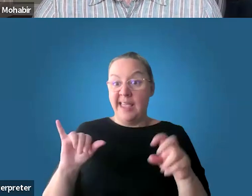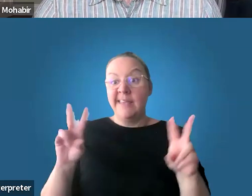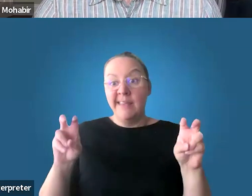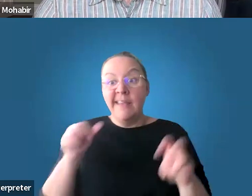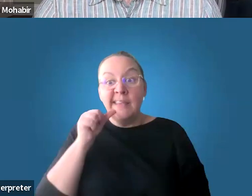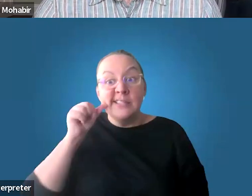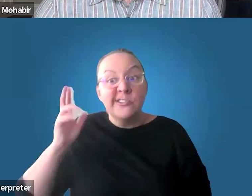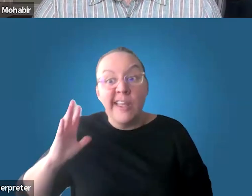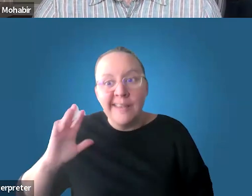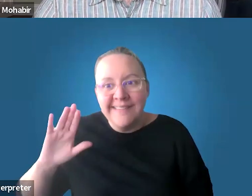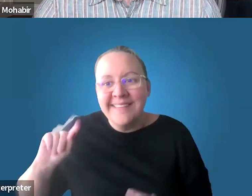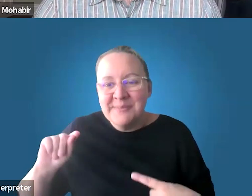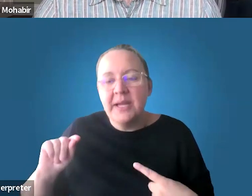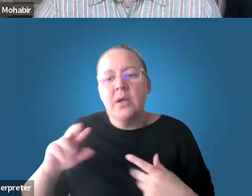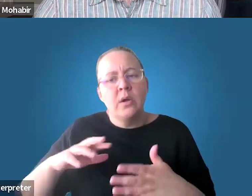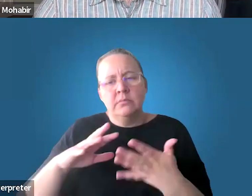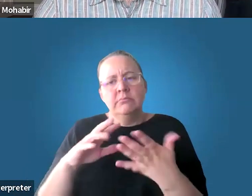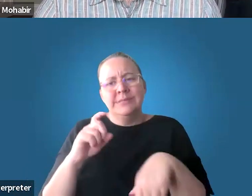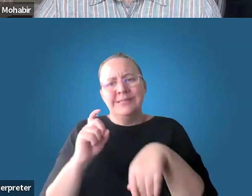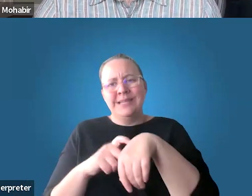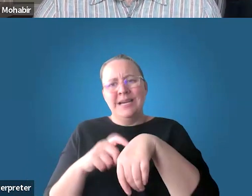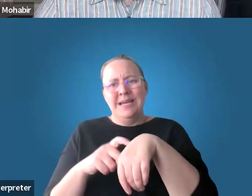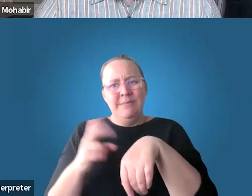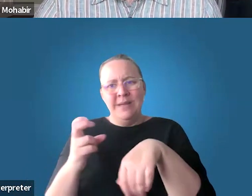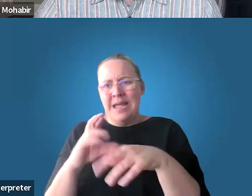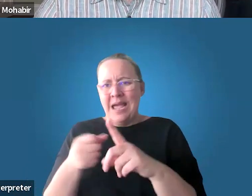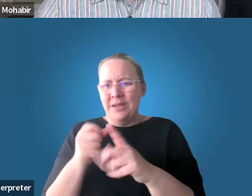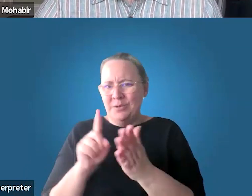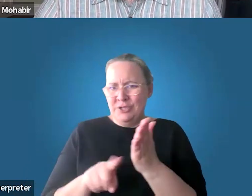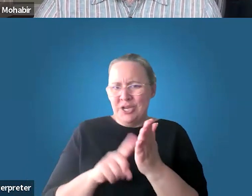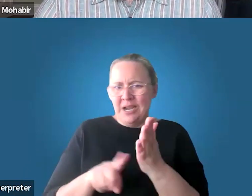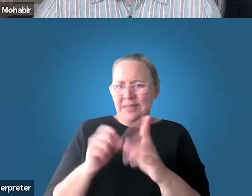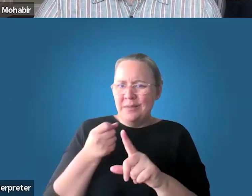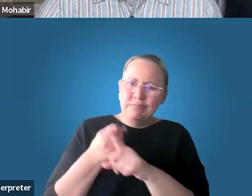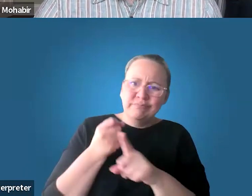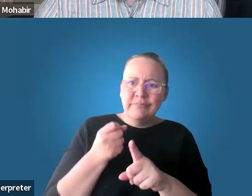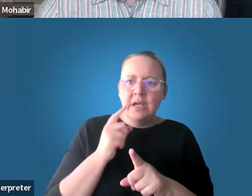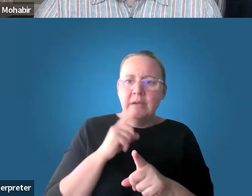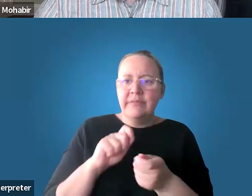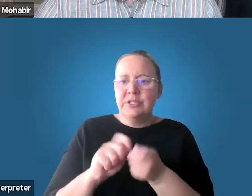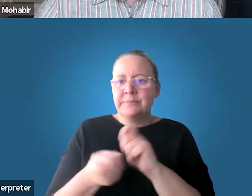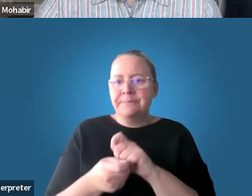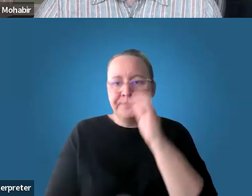maybe that's supposed to be what role does time have in tracking impact of the narrative change?